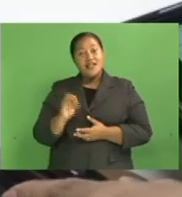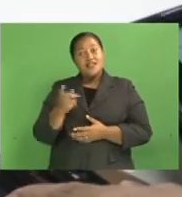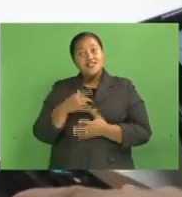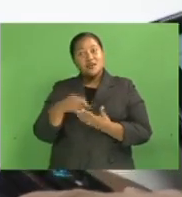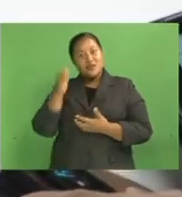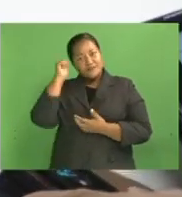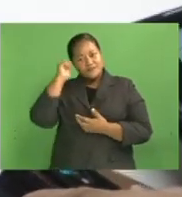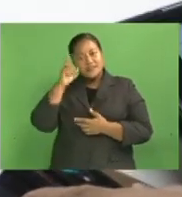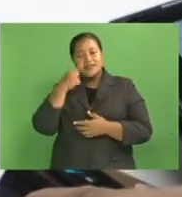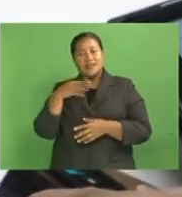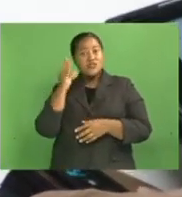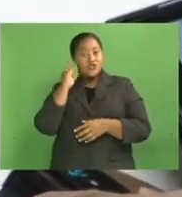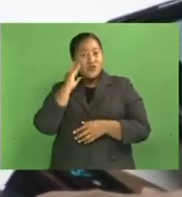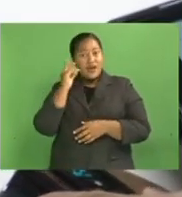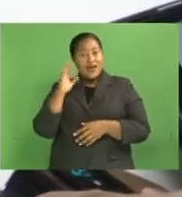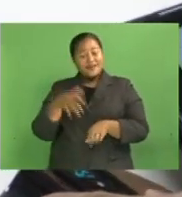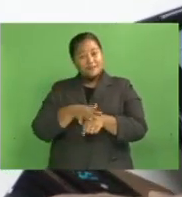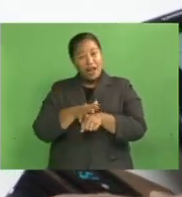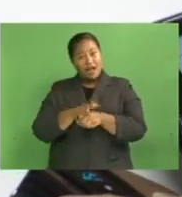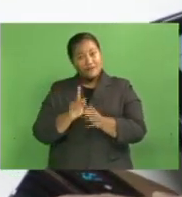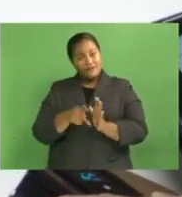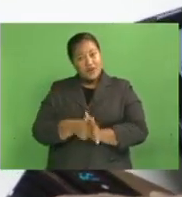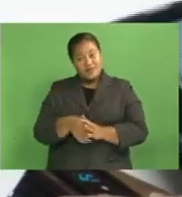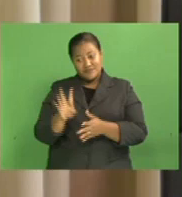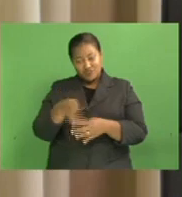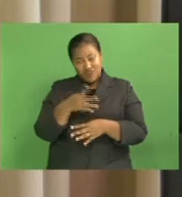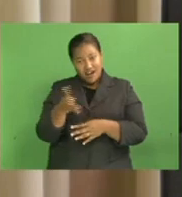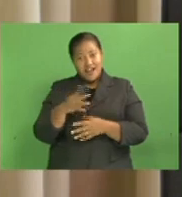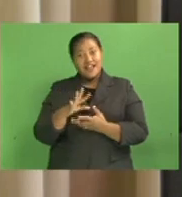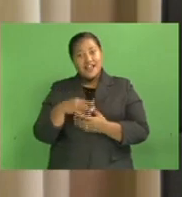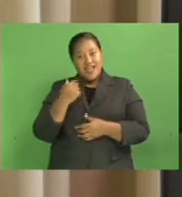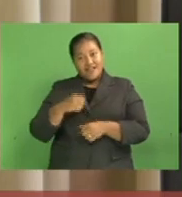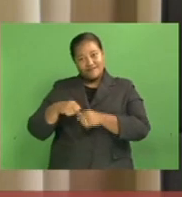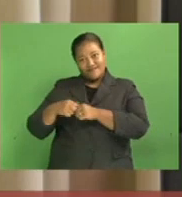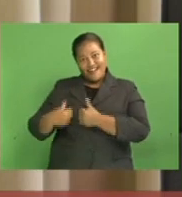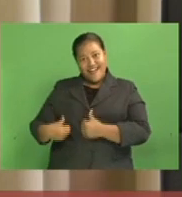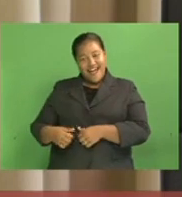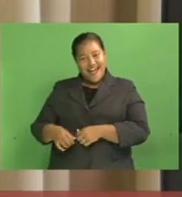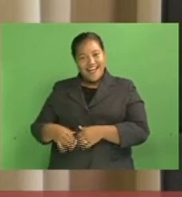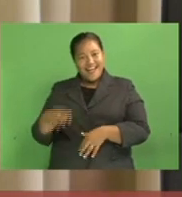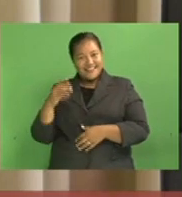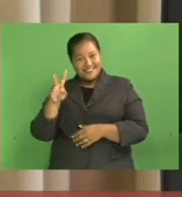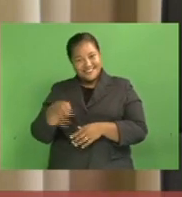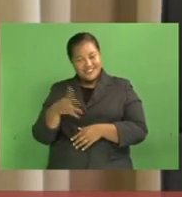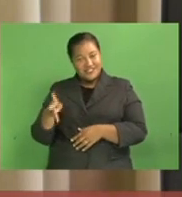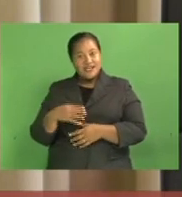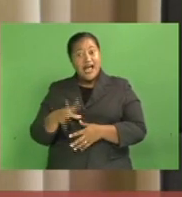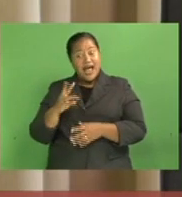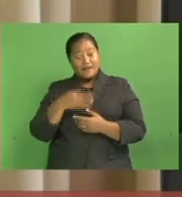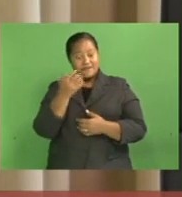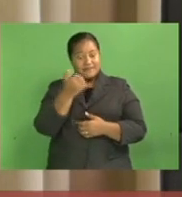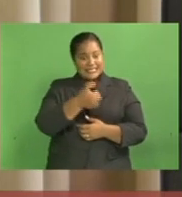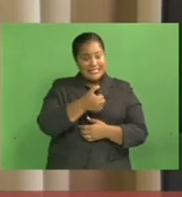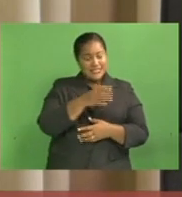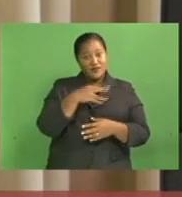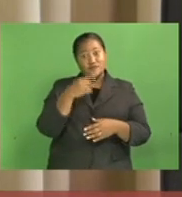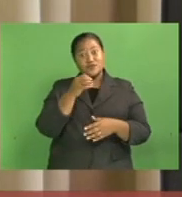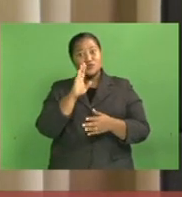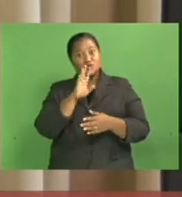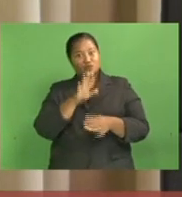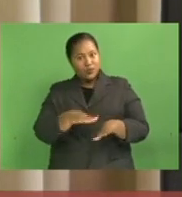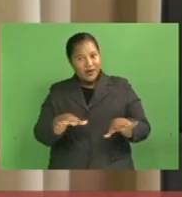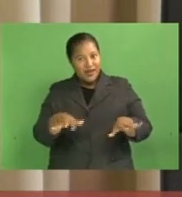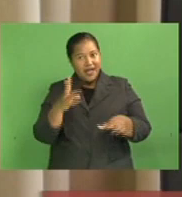blood pressure checked, while the children went through heart screening. Out of the 40, about 6 of the children have been booked for echoes at